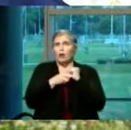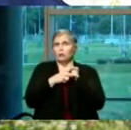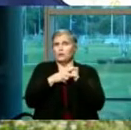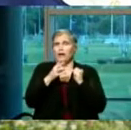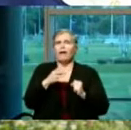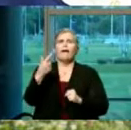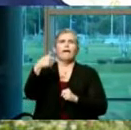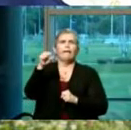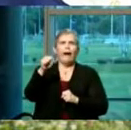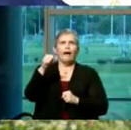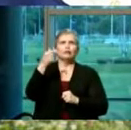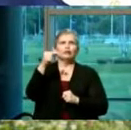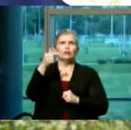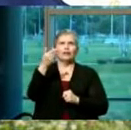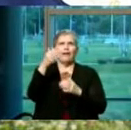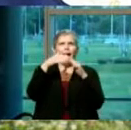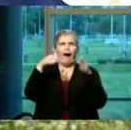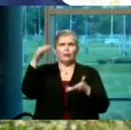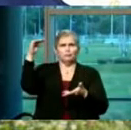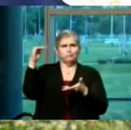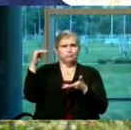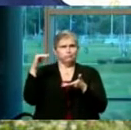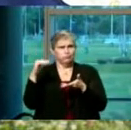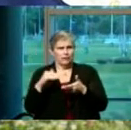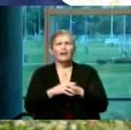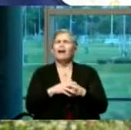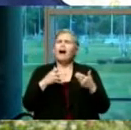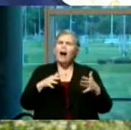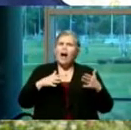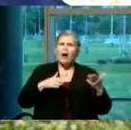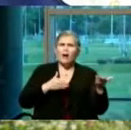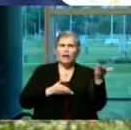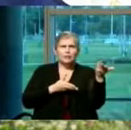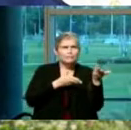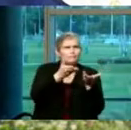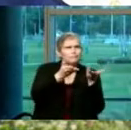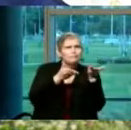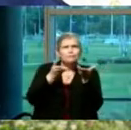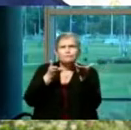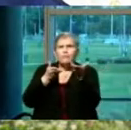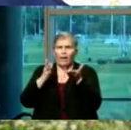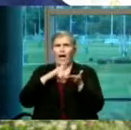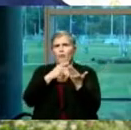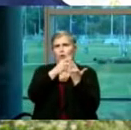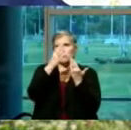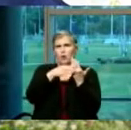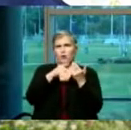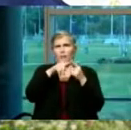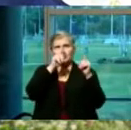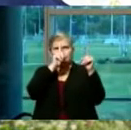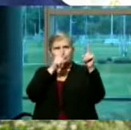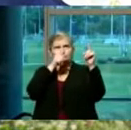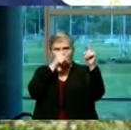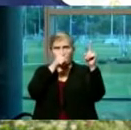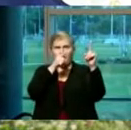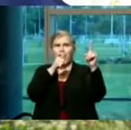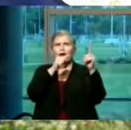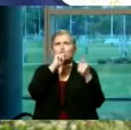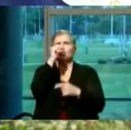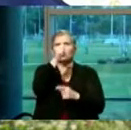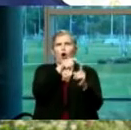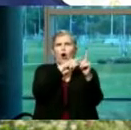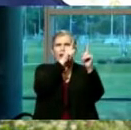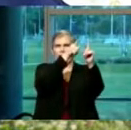promote resiliency. And we're already leveraging our existing programs to target climate outcomes and to encourage